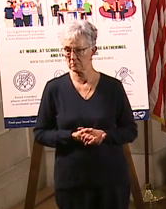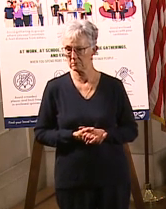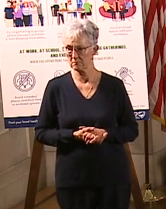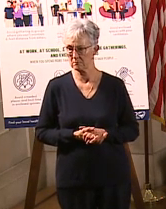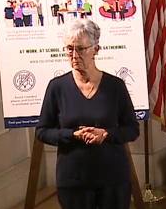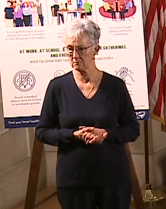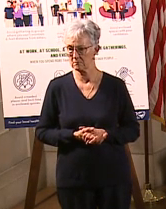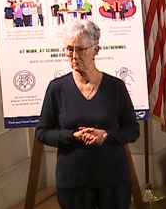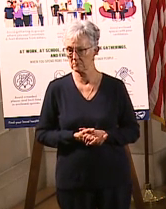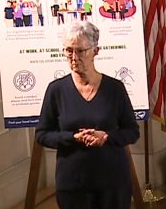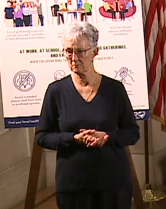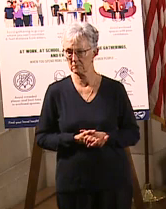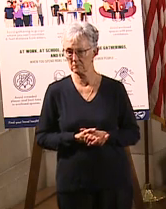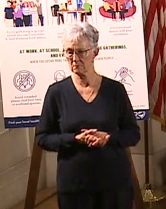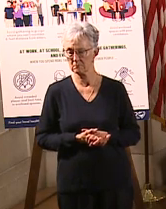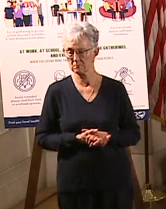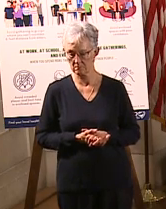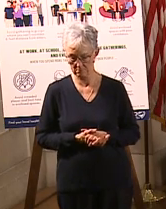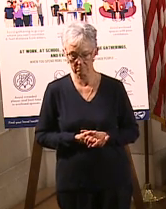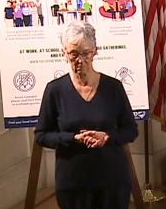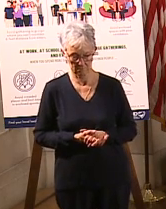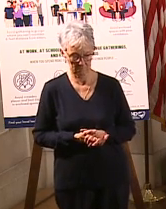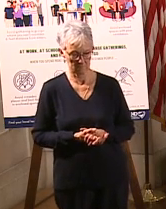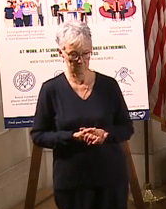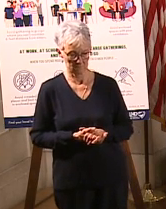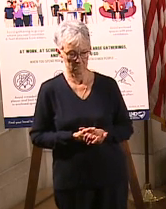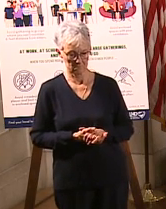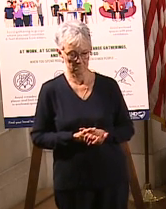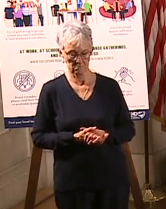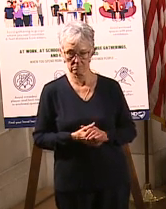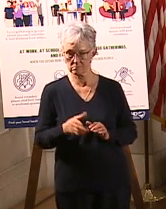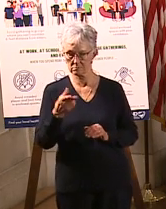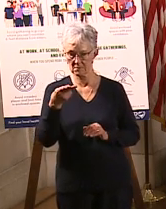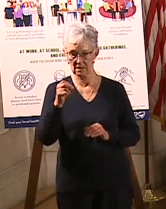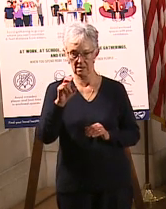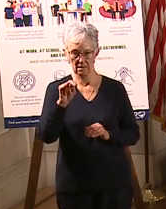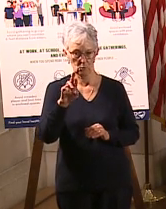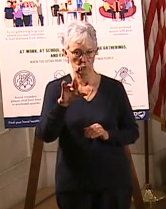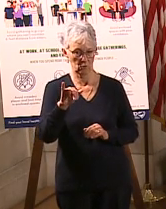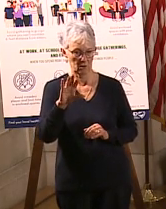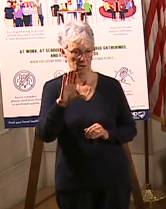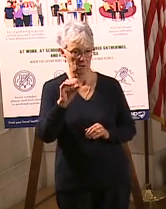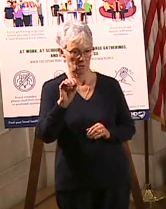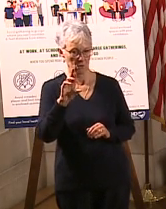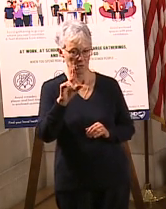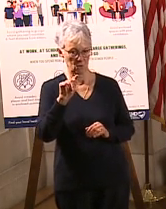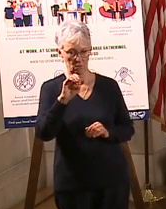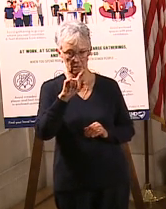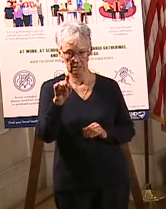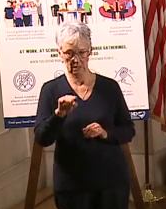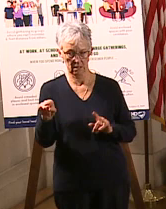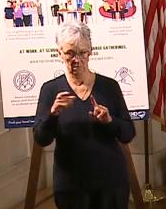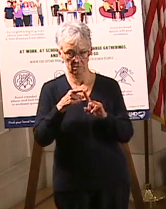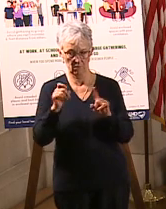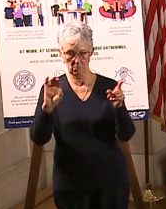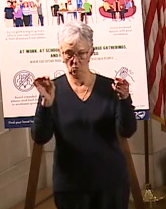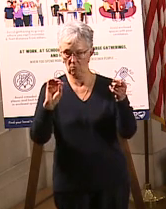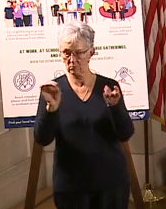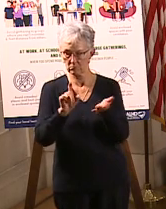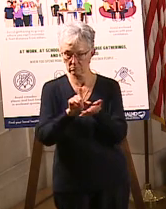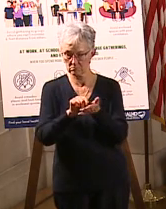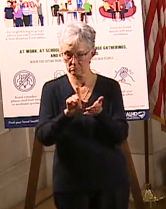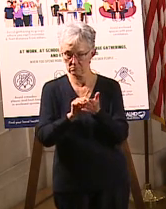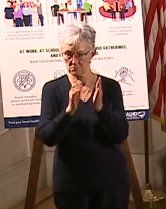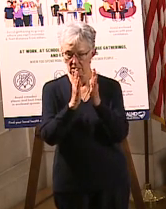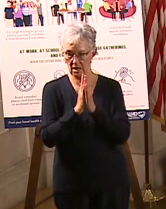tied to the holidays? Great. So Henry Cordes from the Omaha World Herald is asking about case